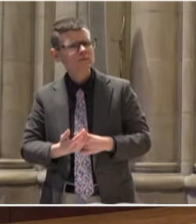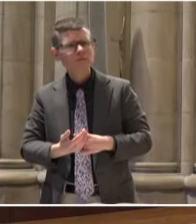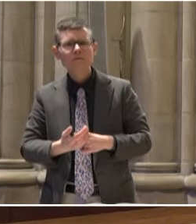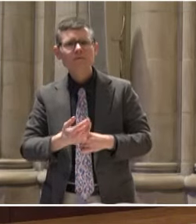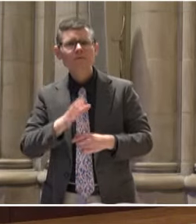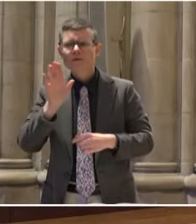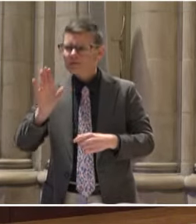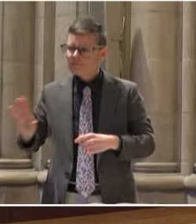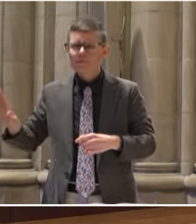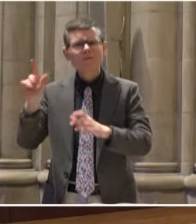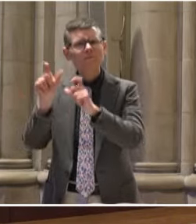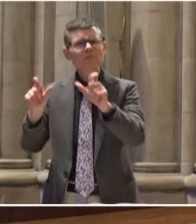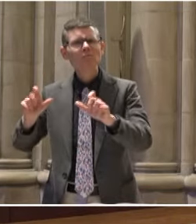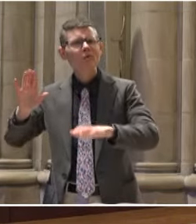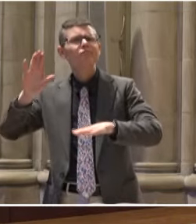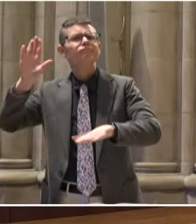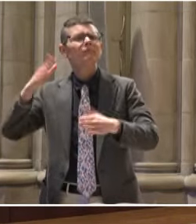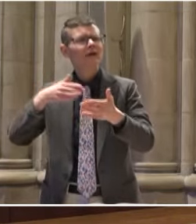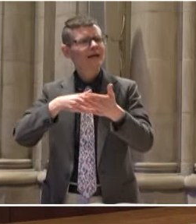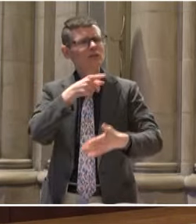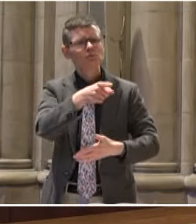it that they testify against you?"